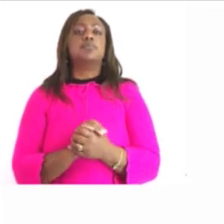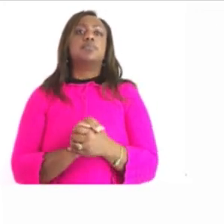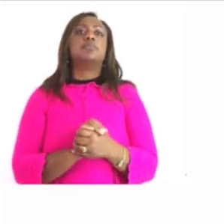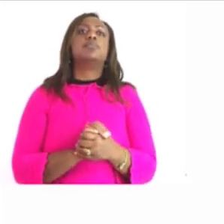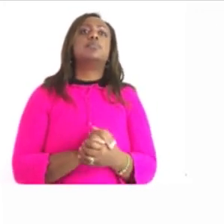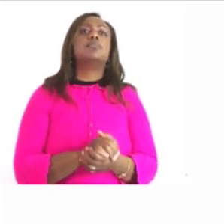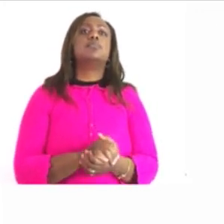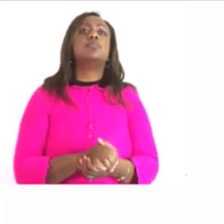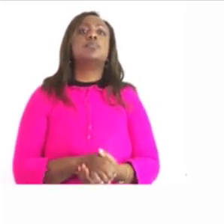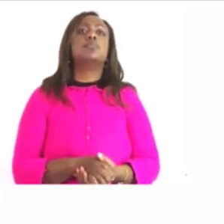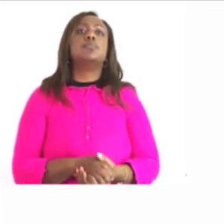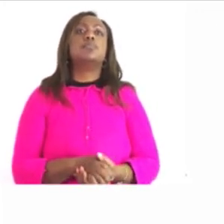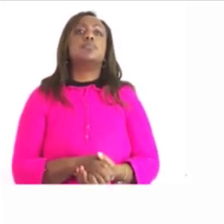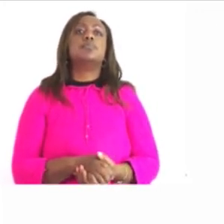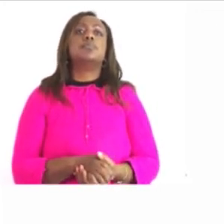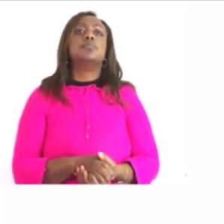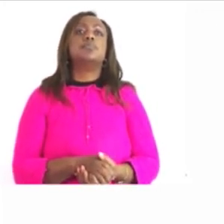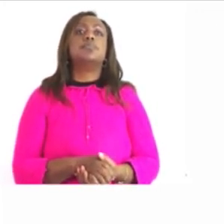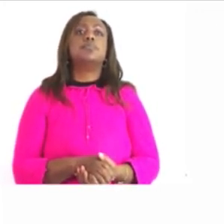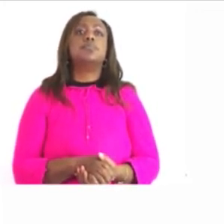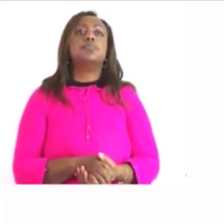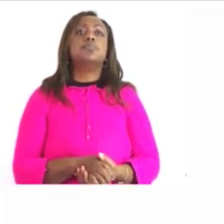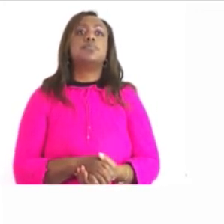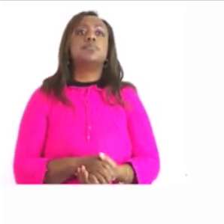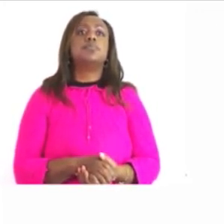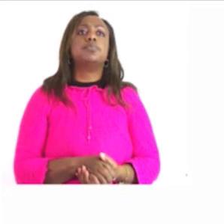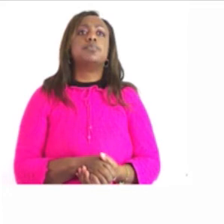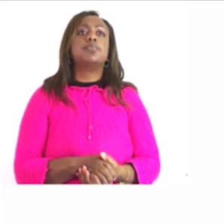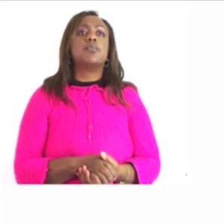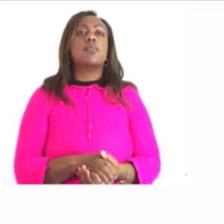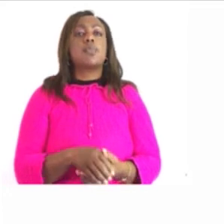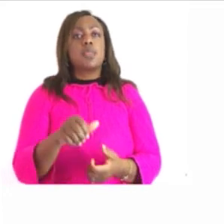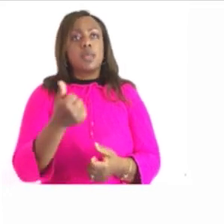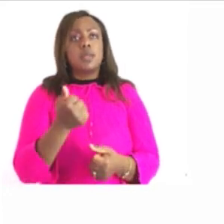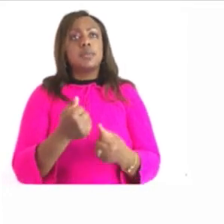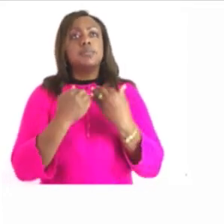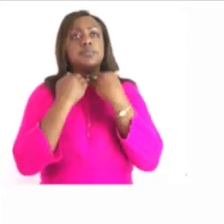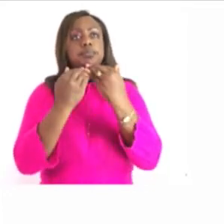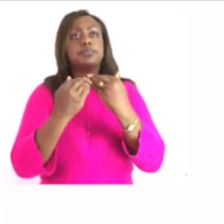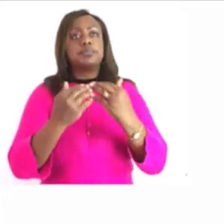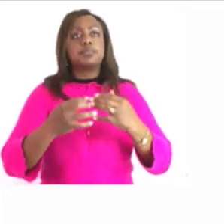the nose during exhalation process. Okay? We are saying that it has two jobs.